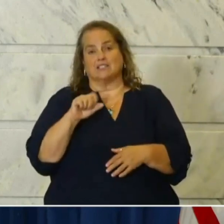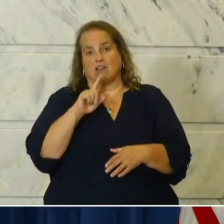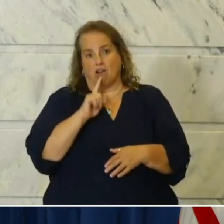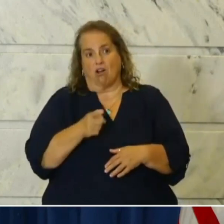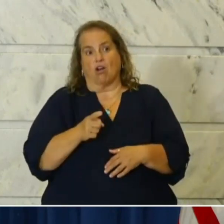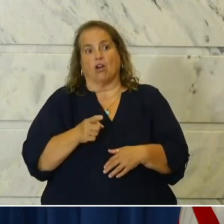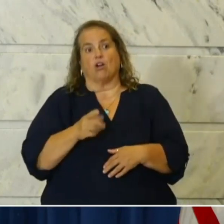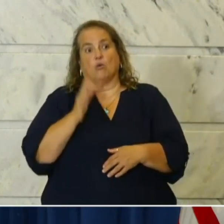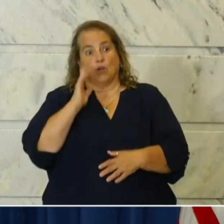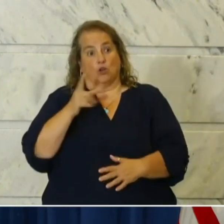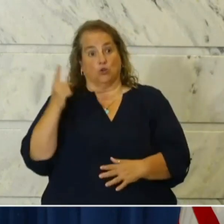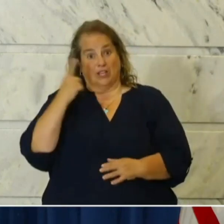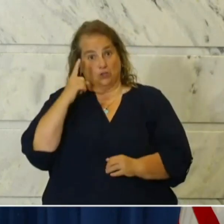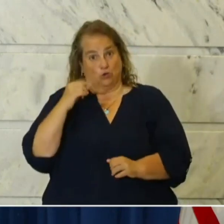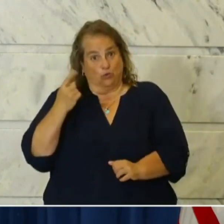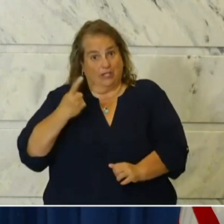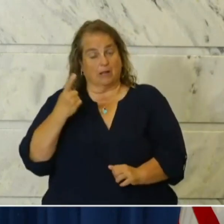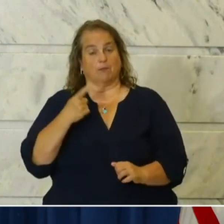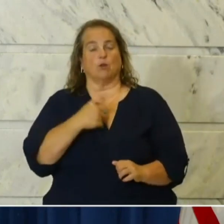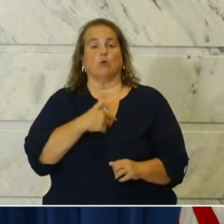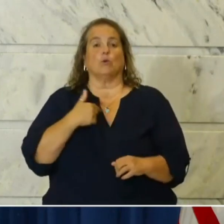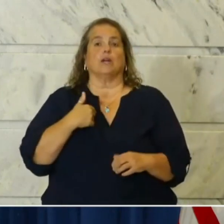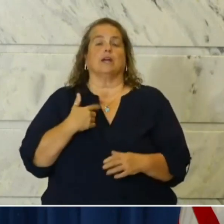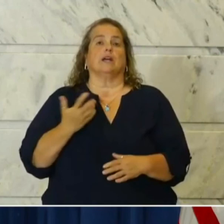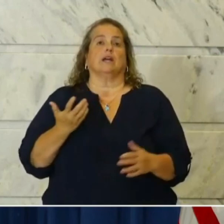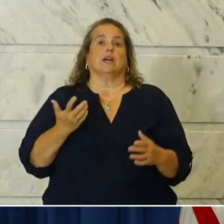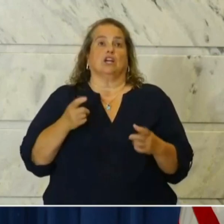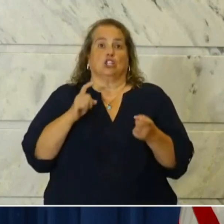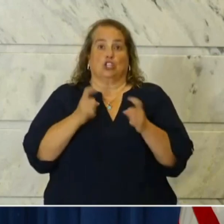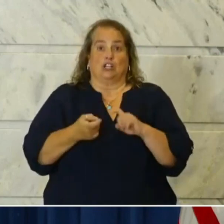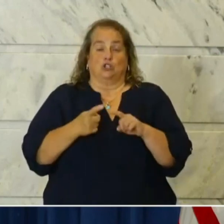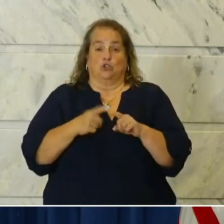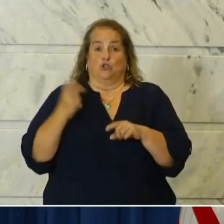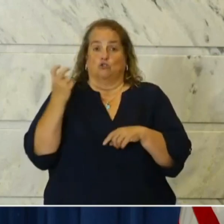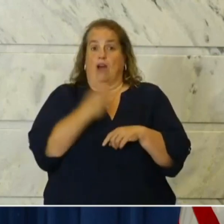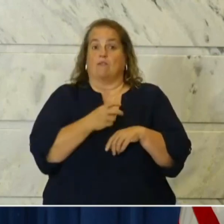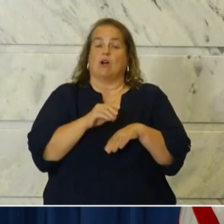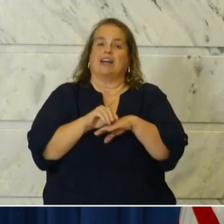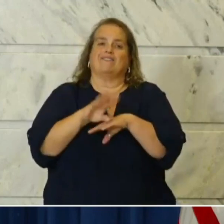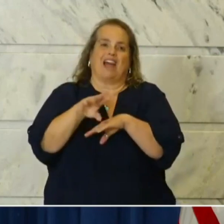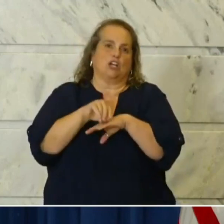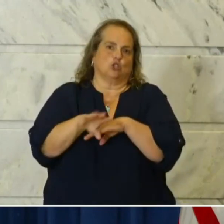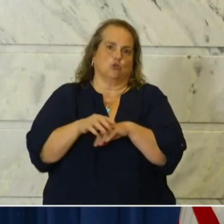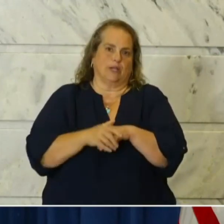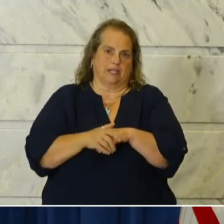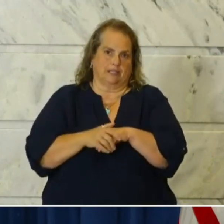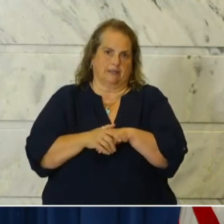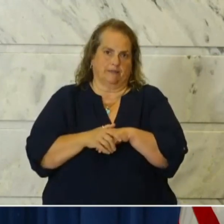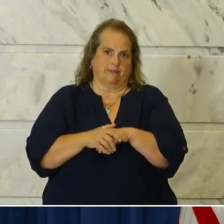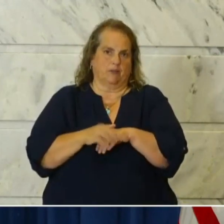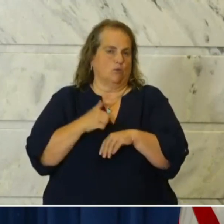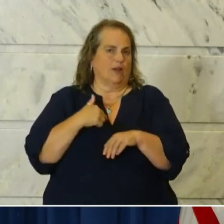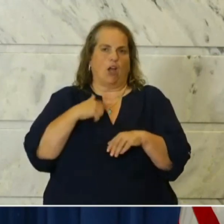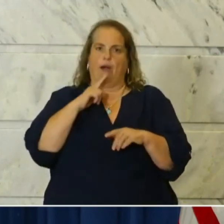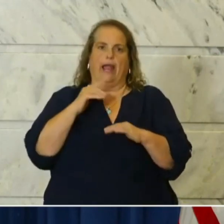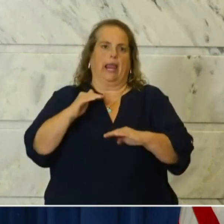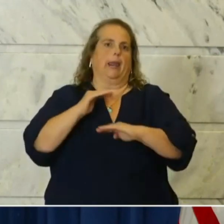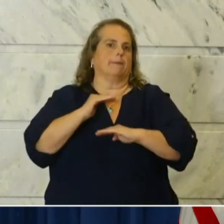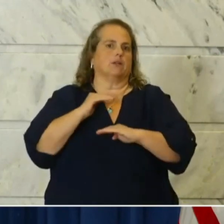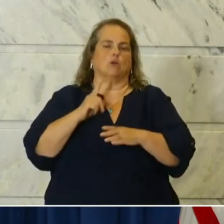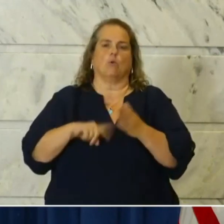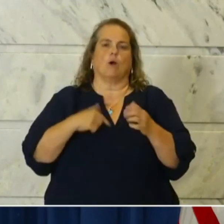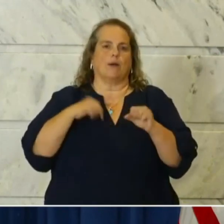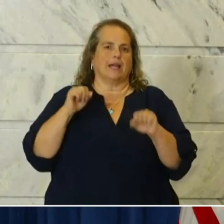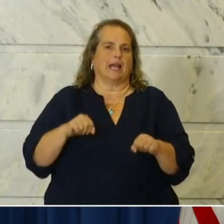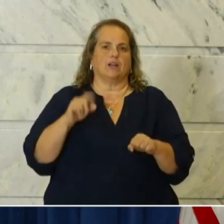travel and then community spread, would we consider changes to the travel advisory? We're pretty limited based